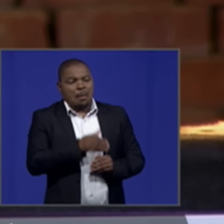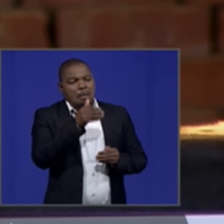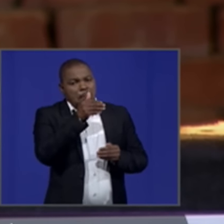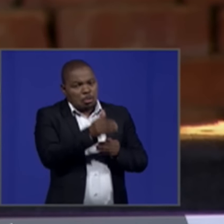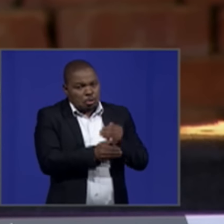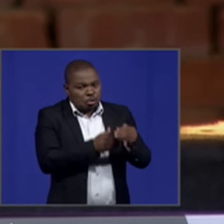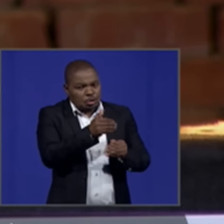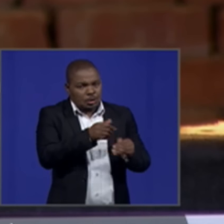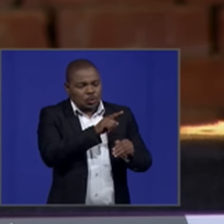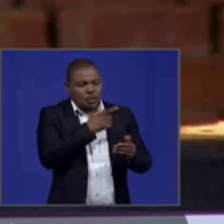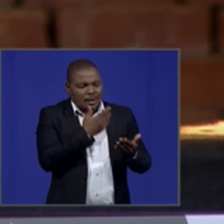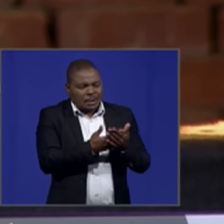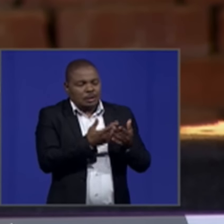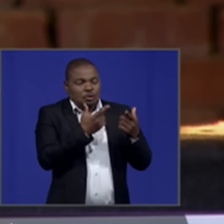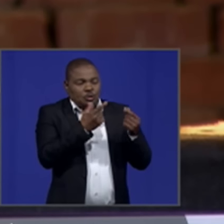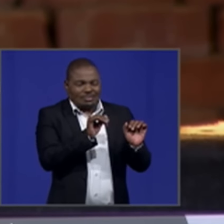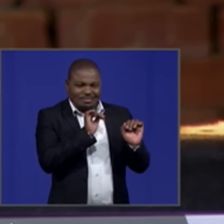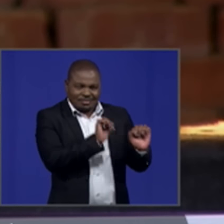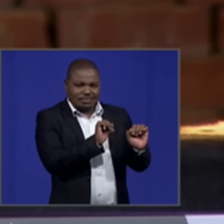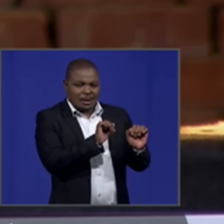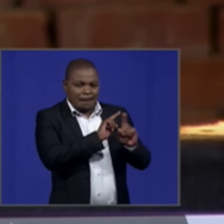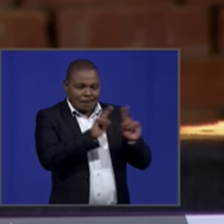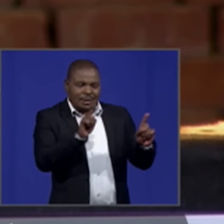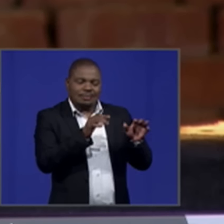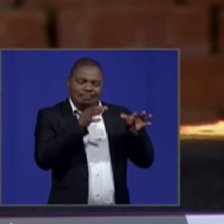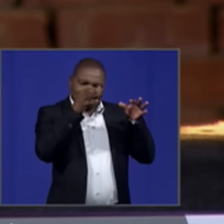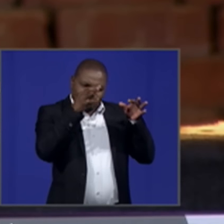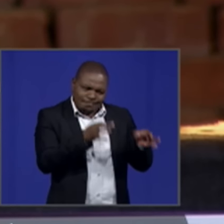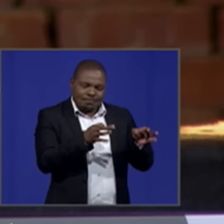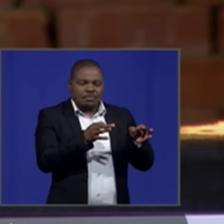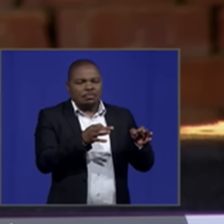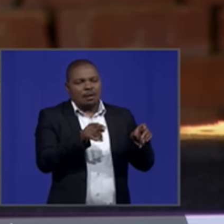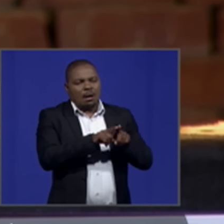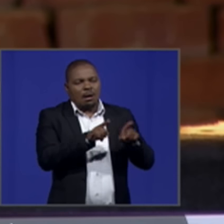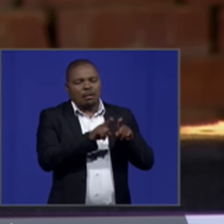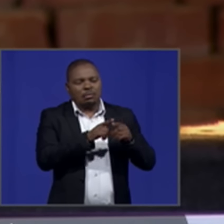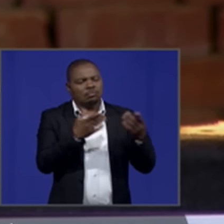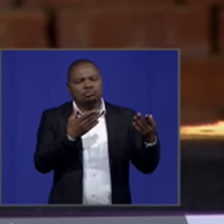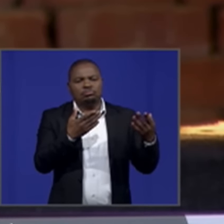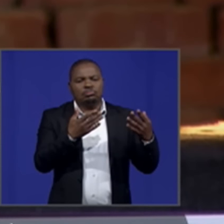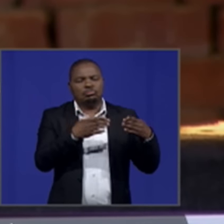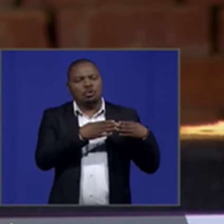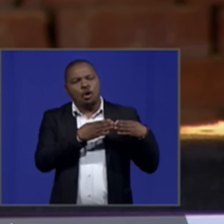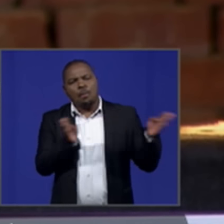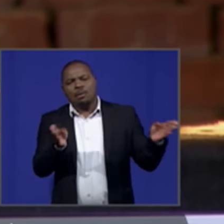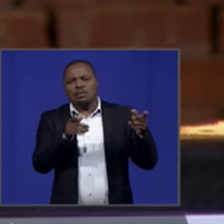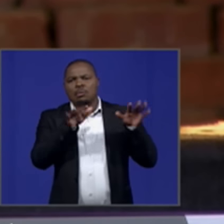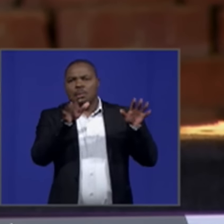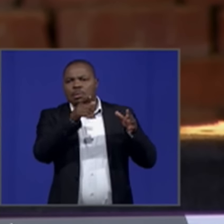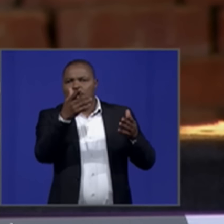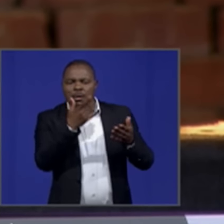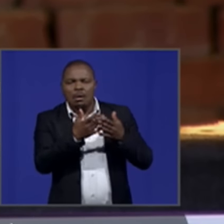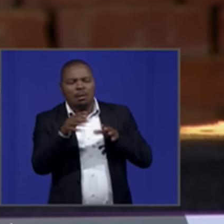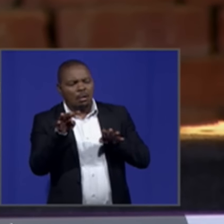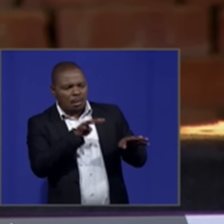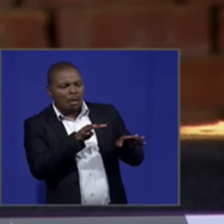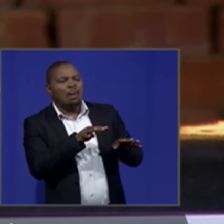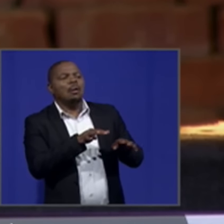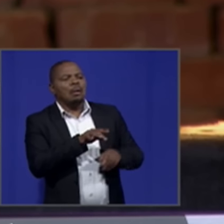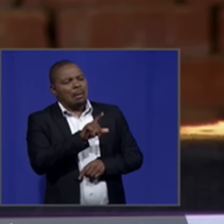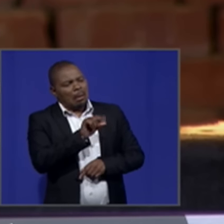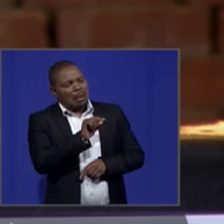that authority is exercised must be sufficiently open to allow for meaningful public